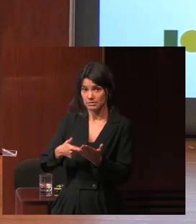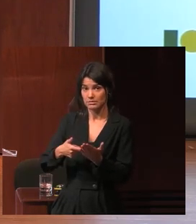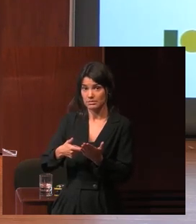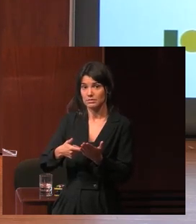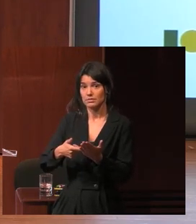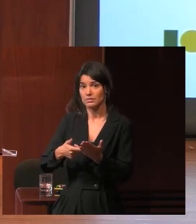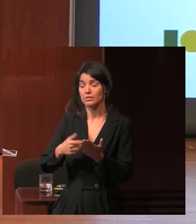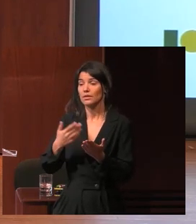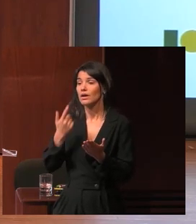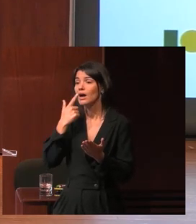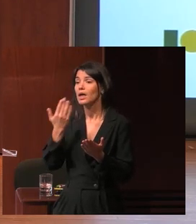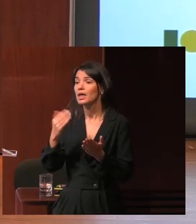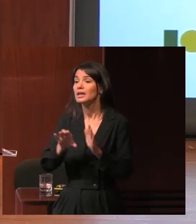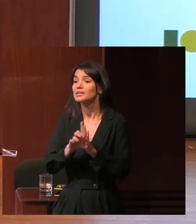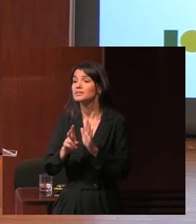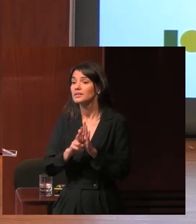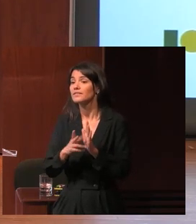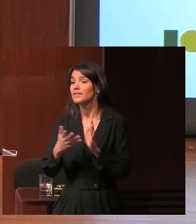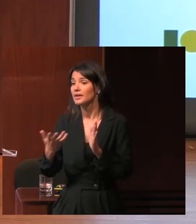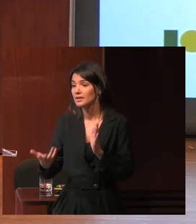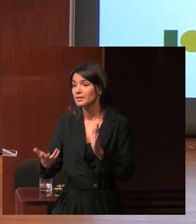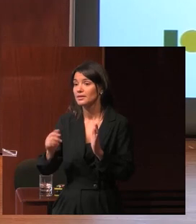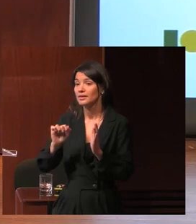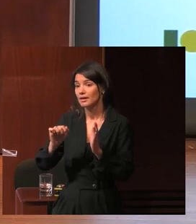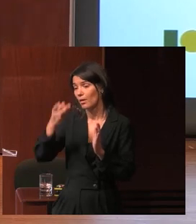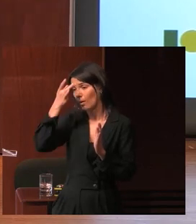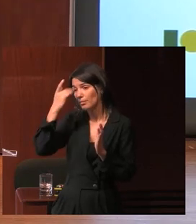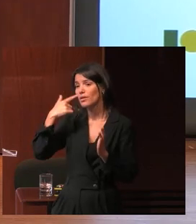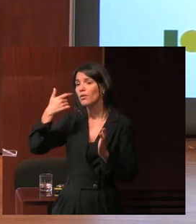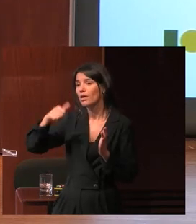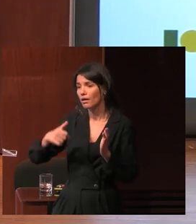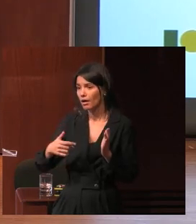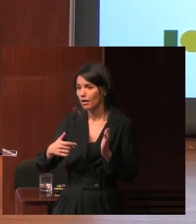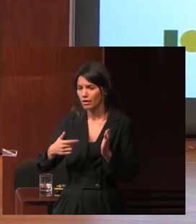critical thinking, because you say, oh no, that's not me. I'm not married to that person.